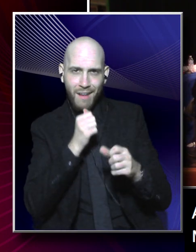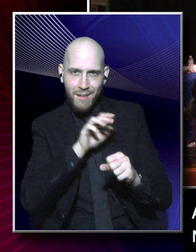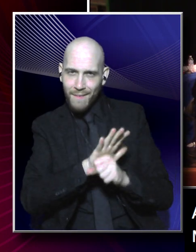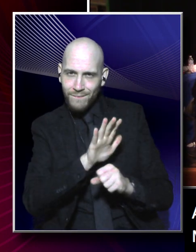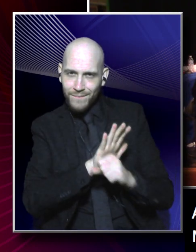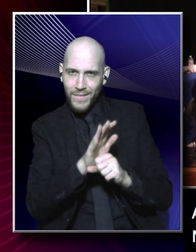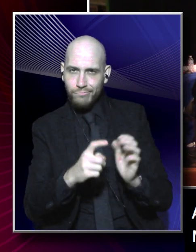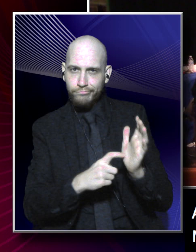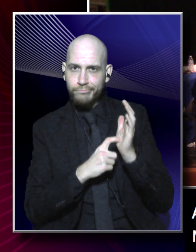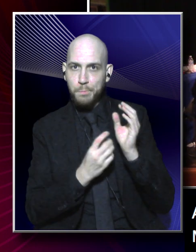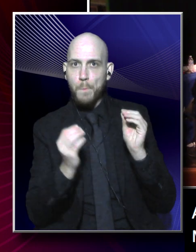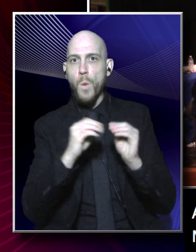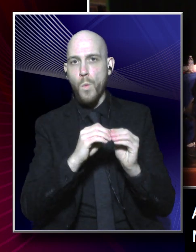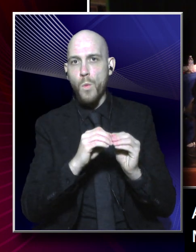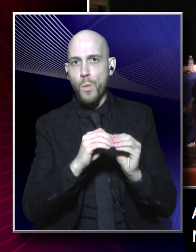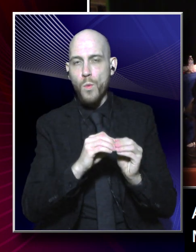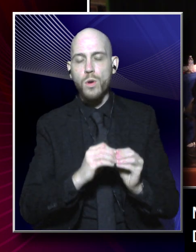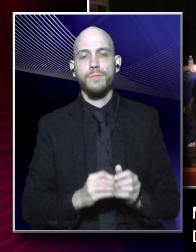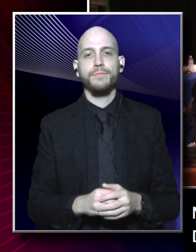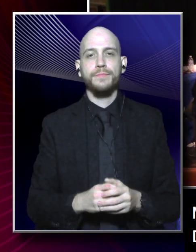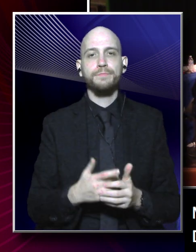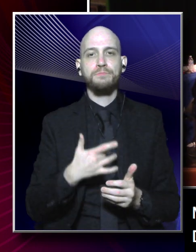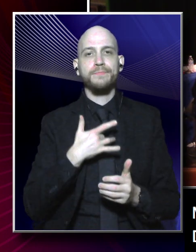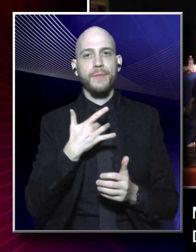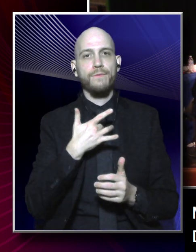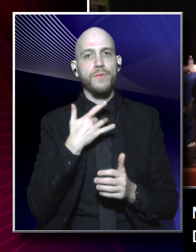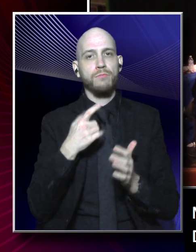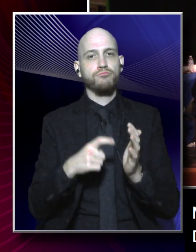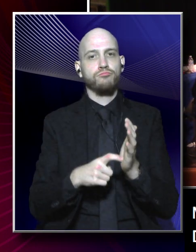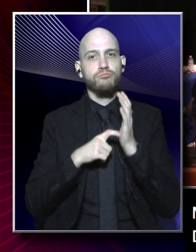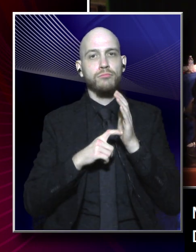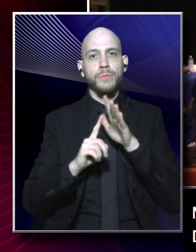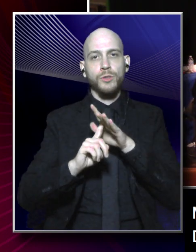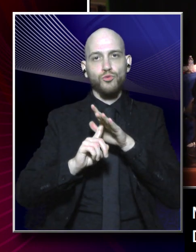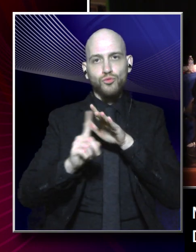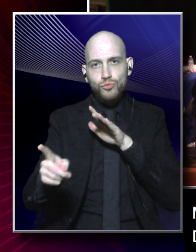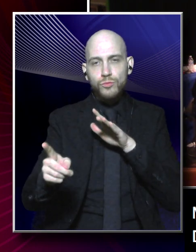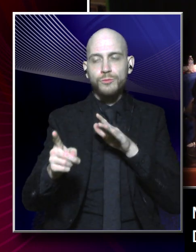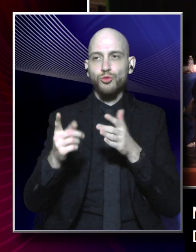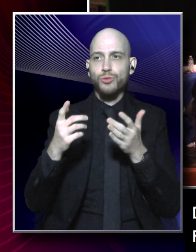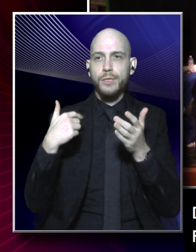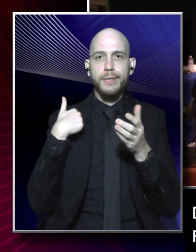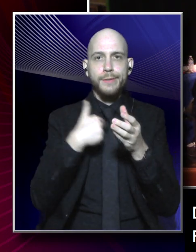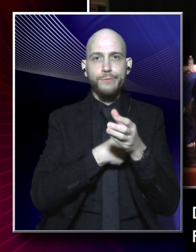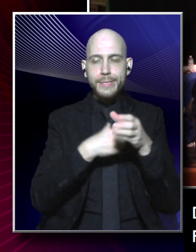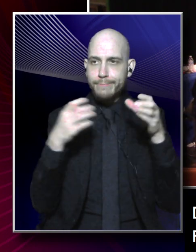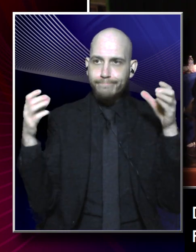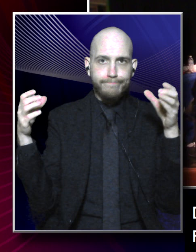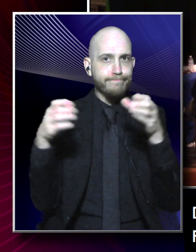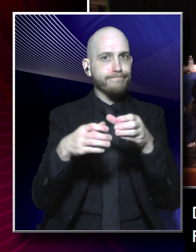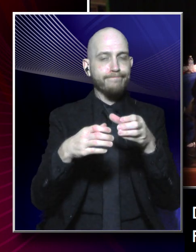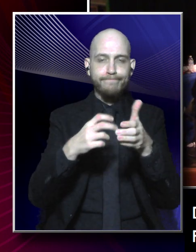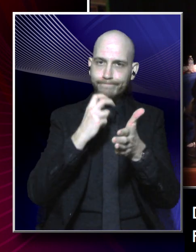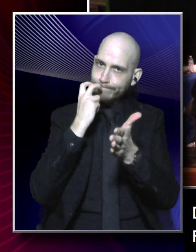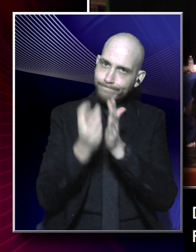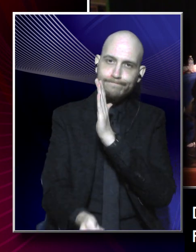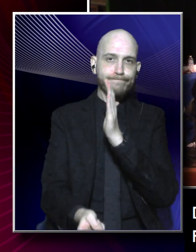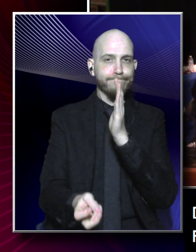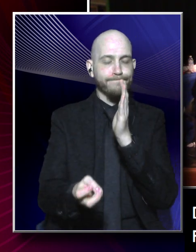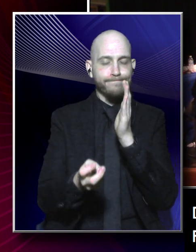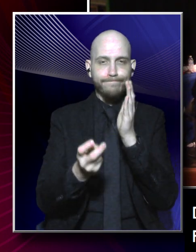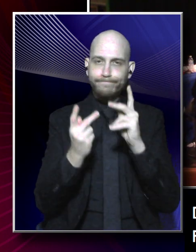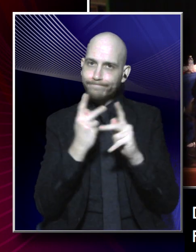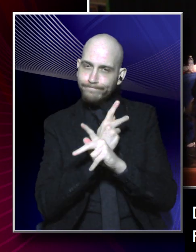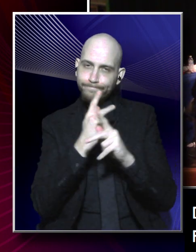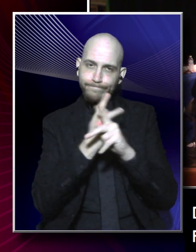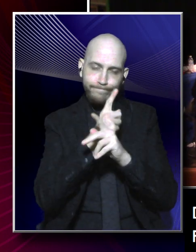do need a retreat, a time for this, and really time to focus and do some deep diving and make the right decision, which